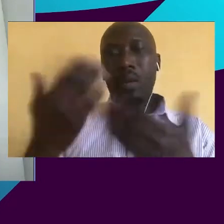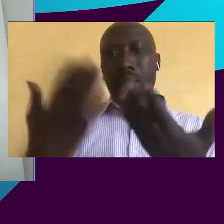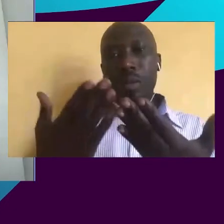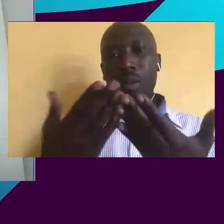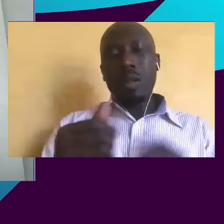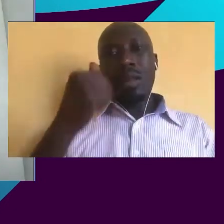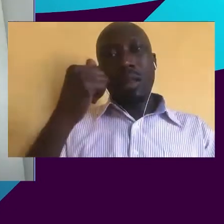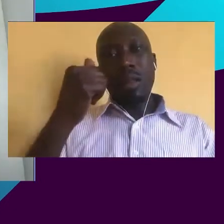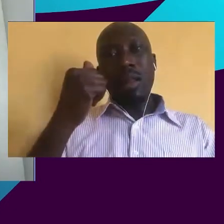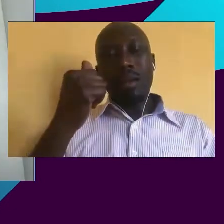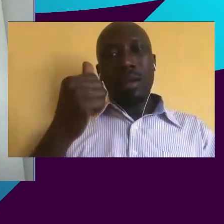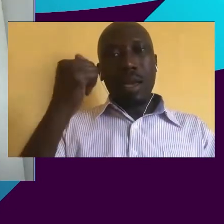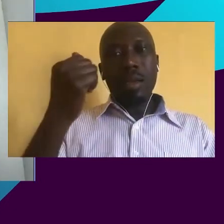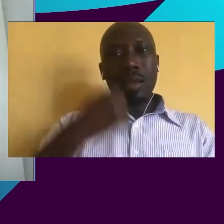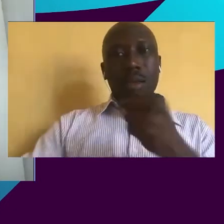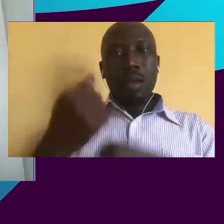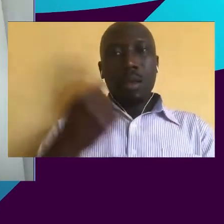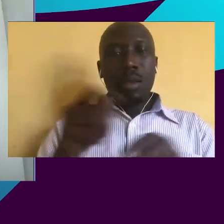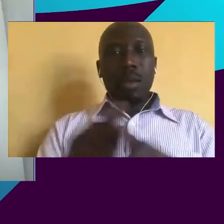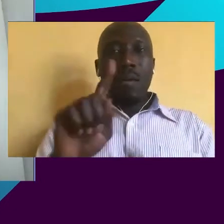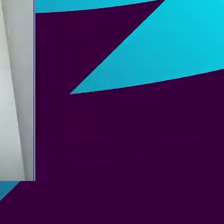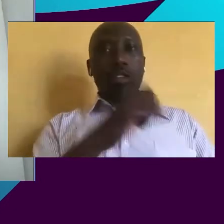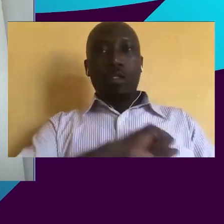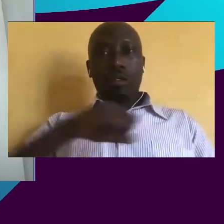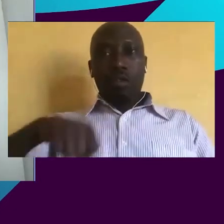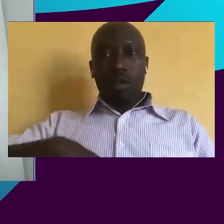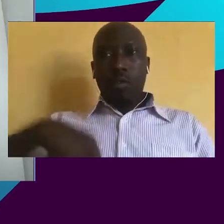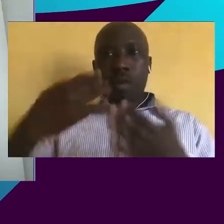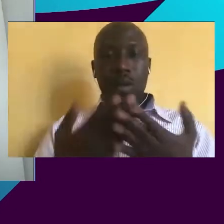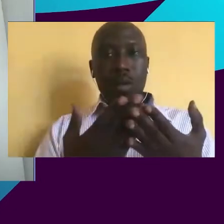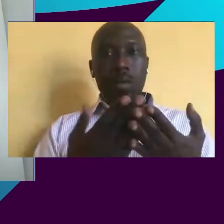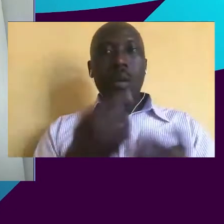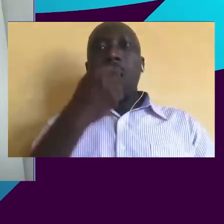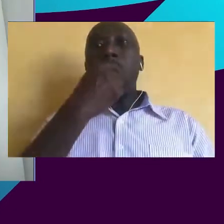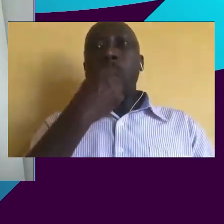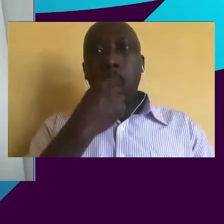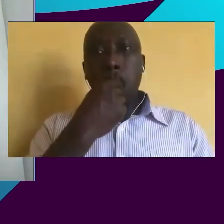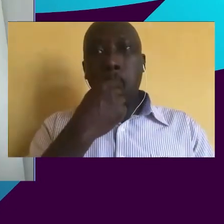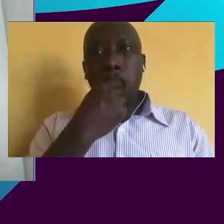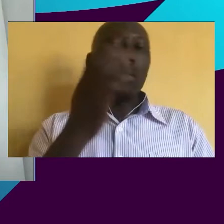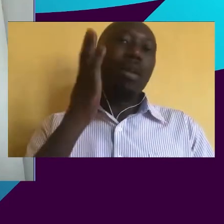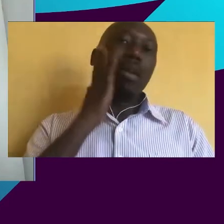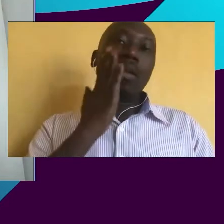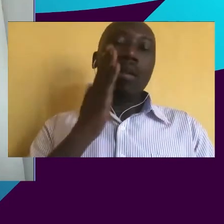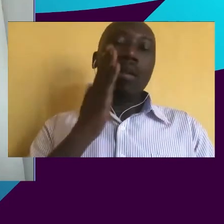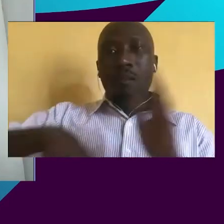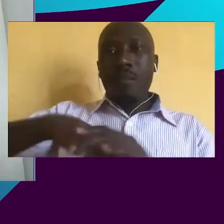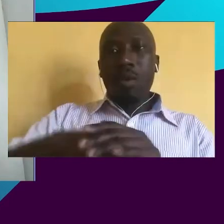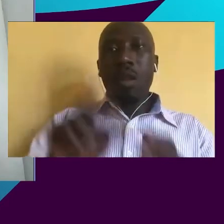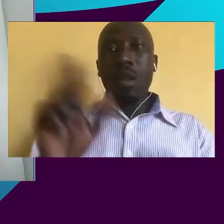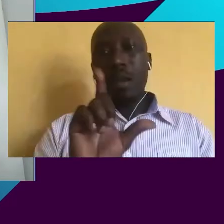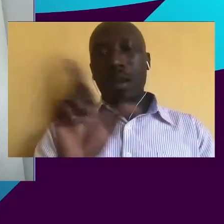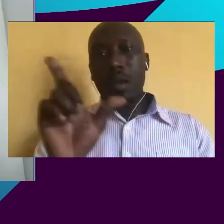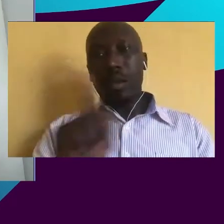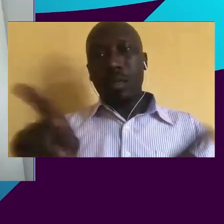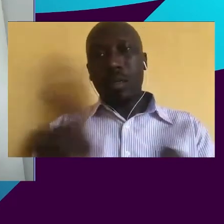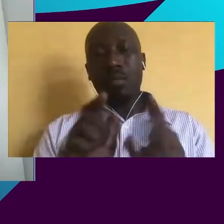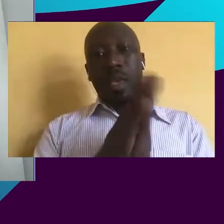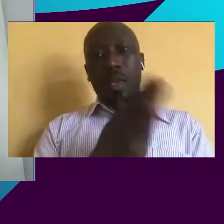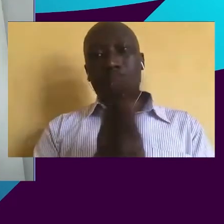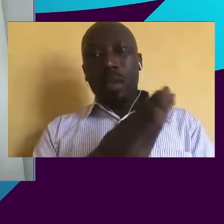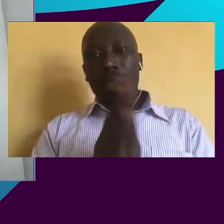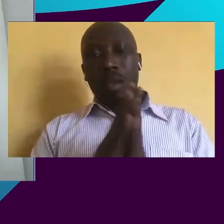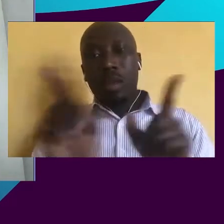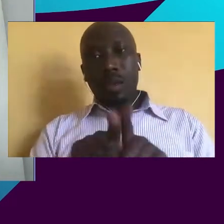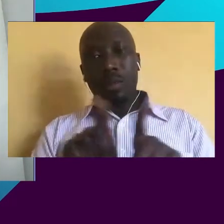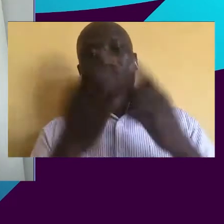In April last year, I became the first female to referee in the English Football League. So a bit of history in England for that one. But